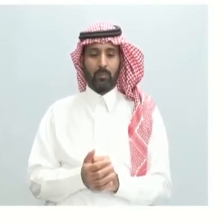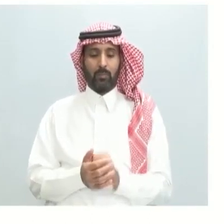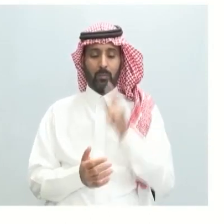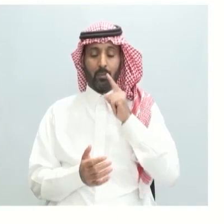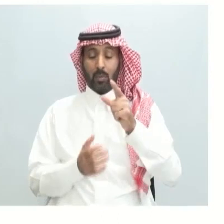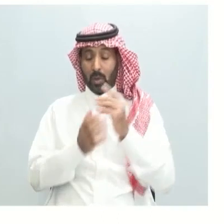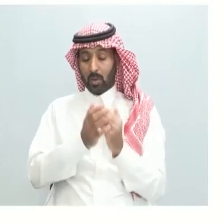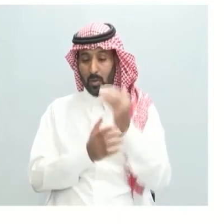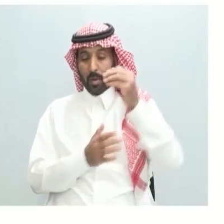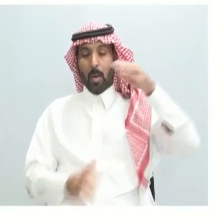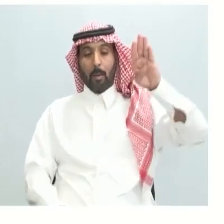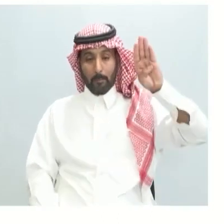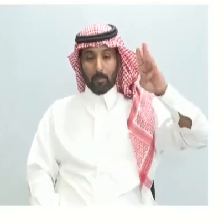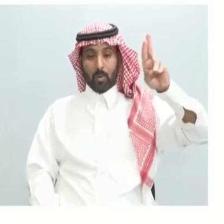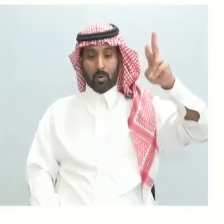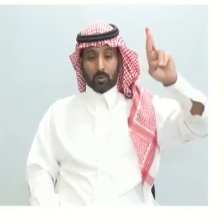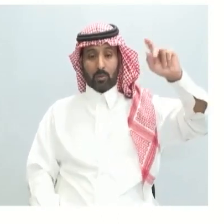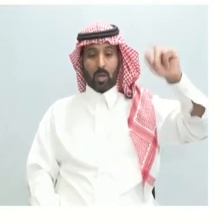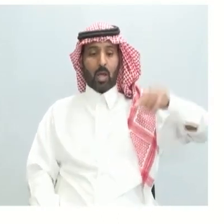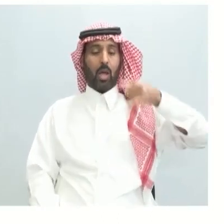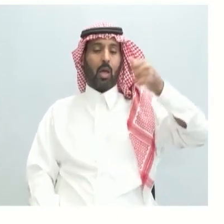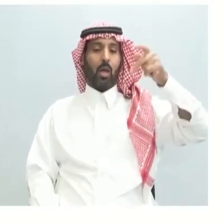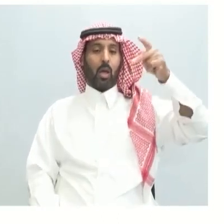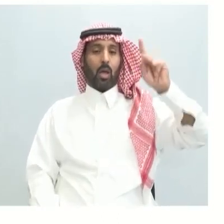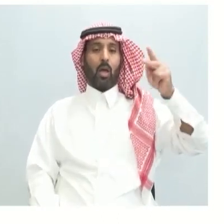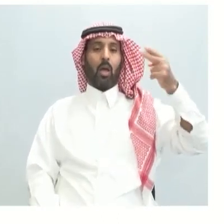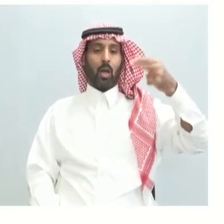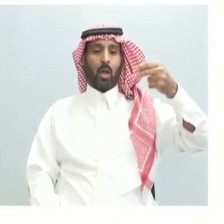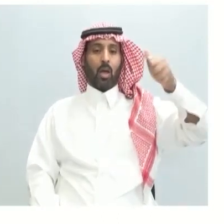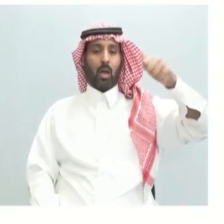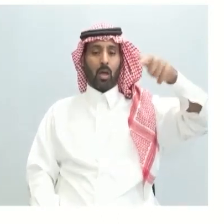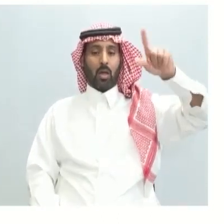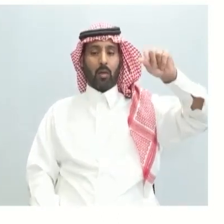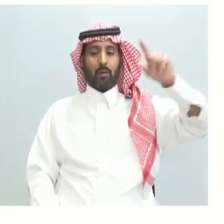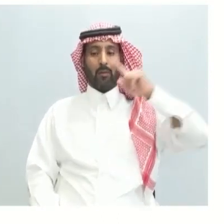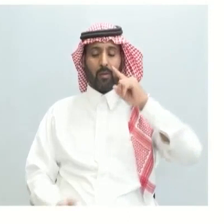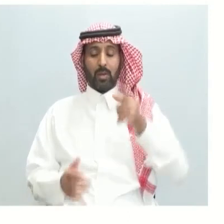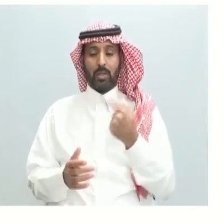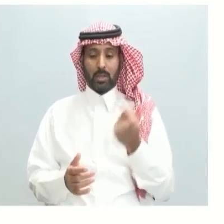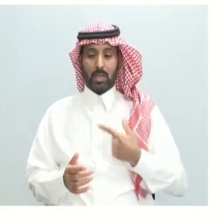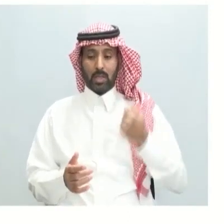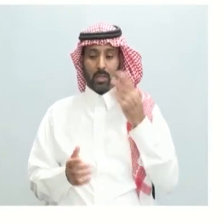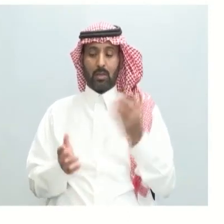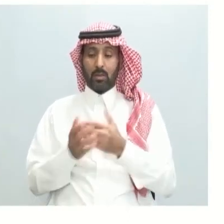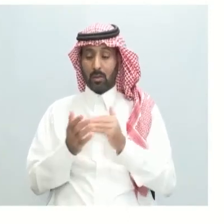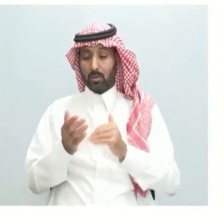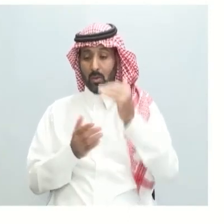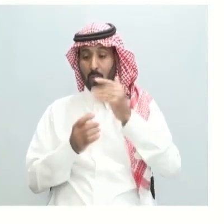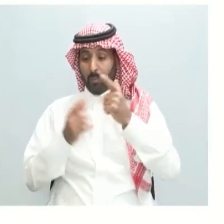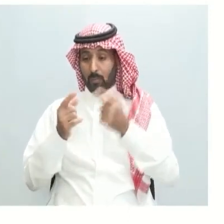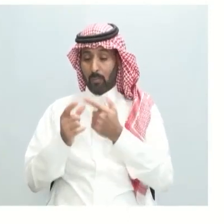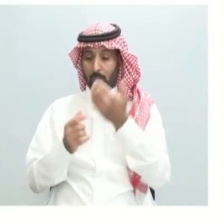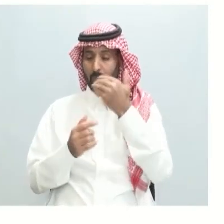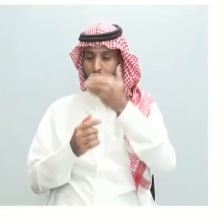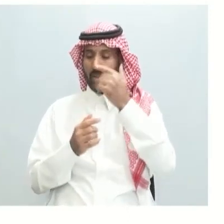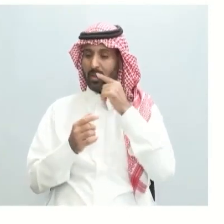Burj Khalifa is 828 meters tall and it is called the needle because its top section gets